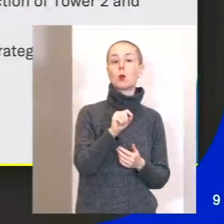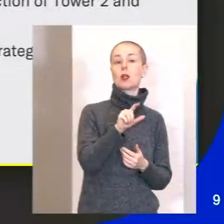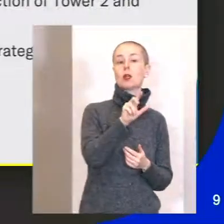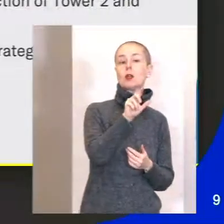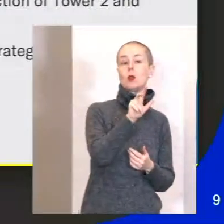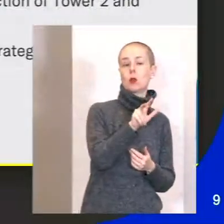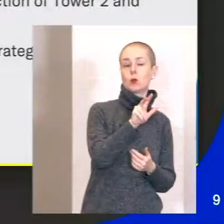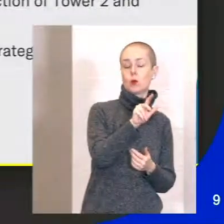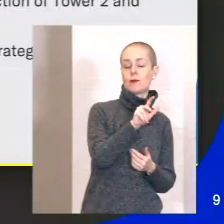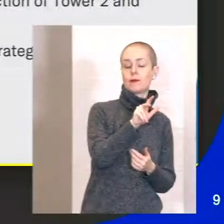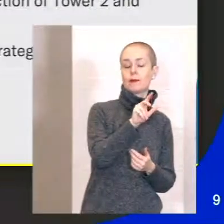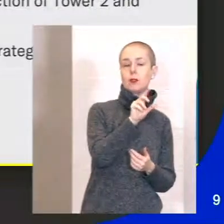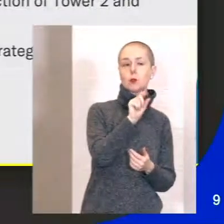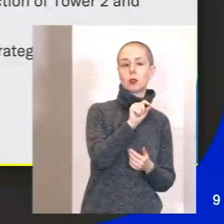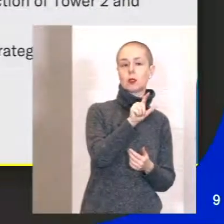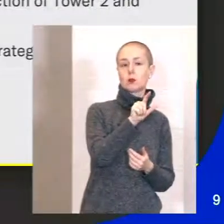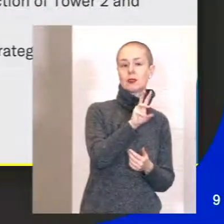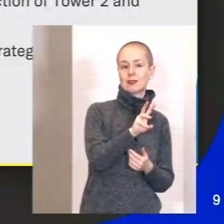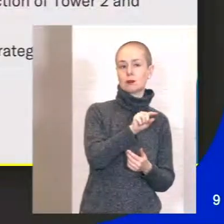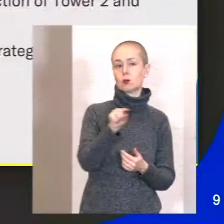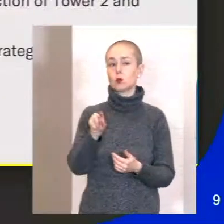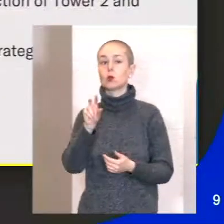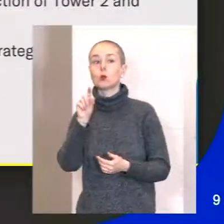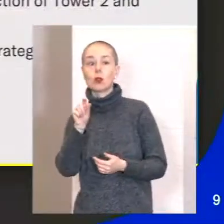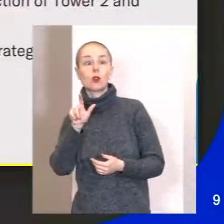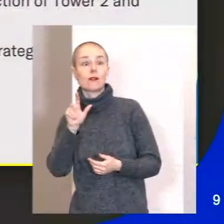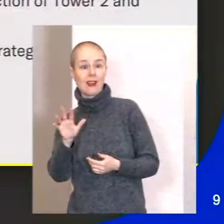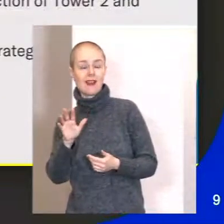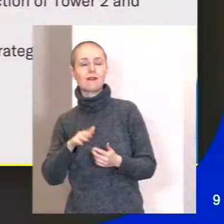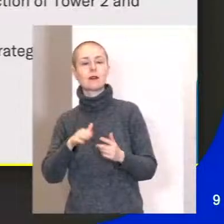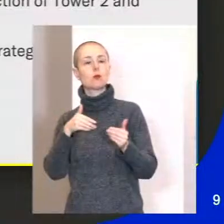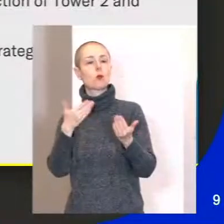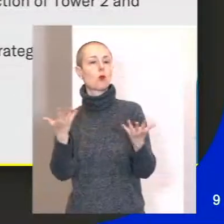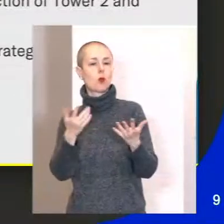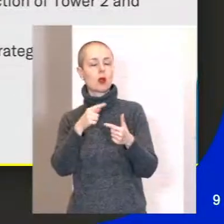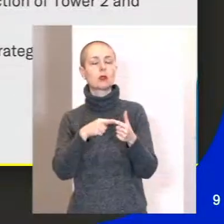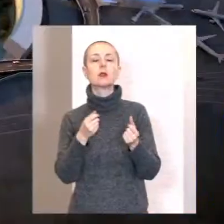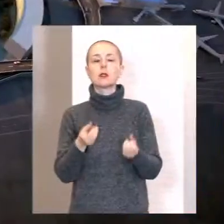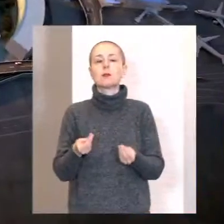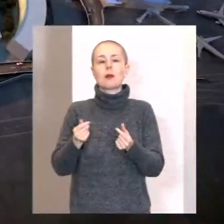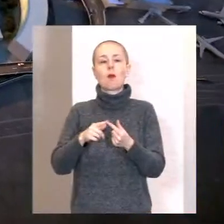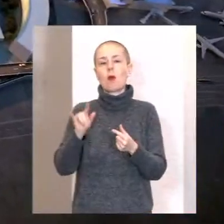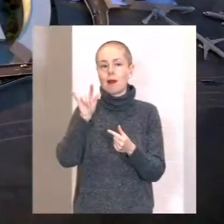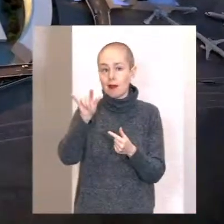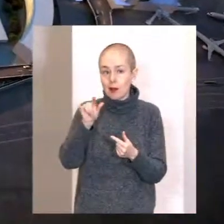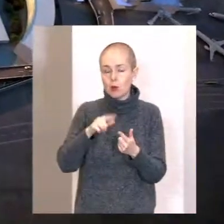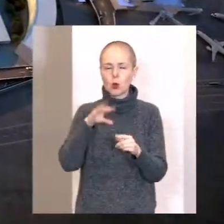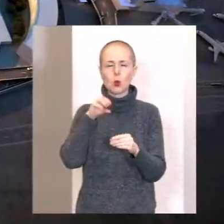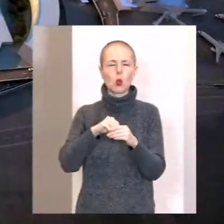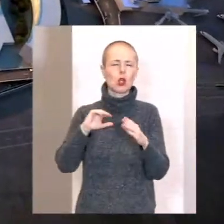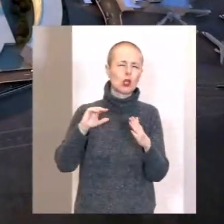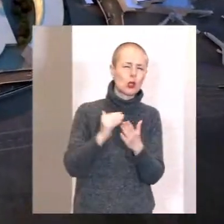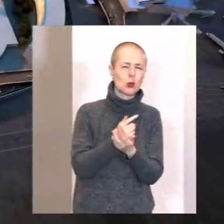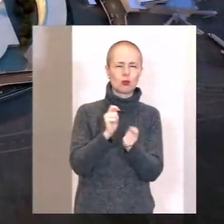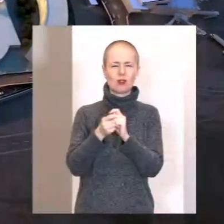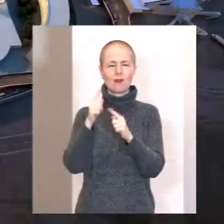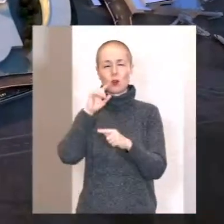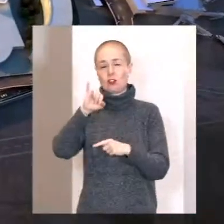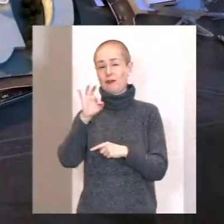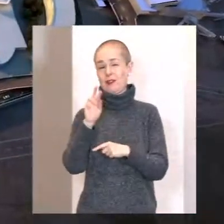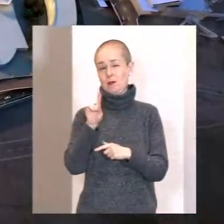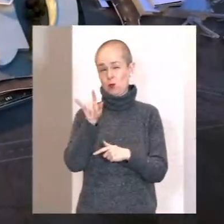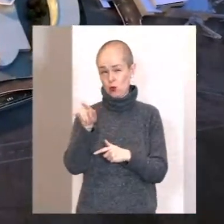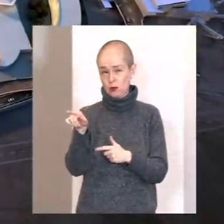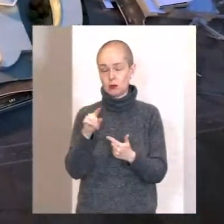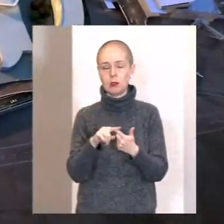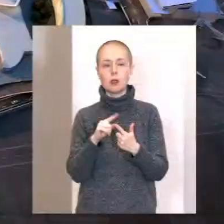proposes $20 billion in spending across the airports, including the completion of an unprecedented transformation at JFK,